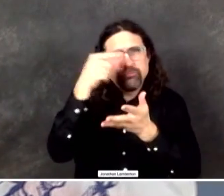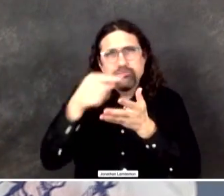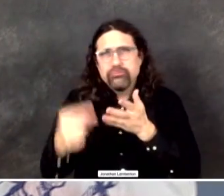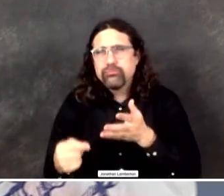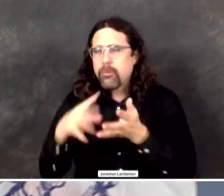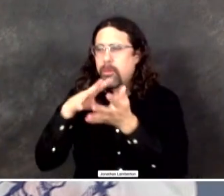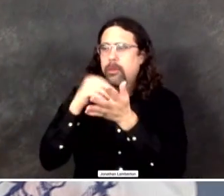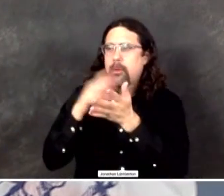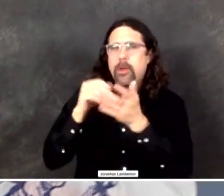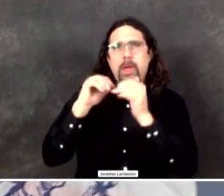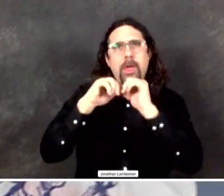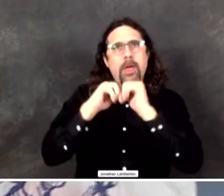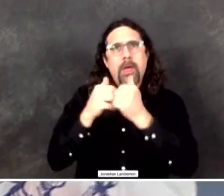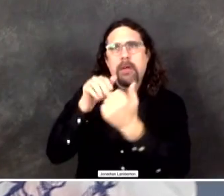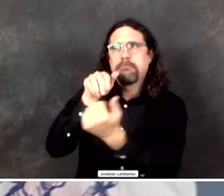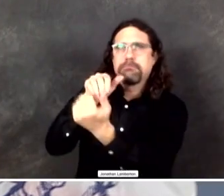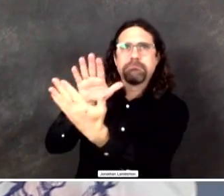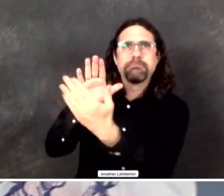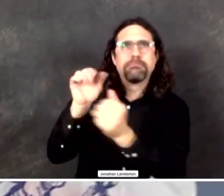So,